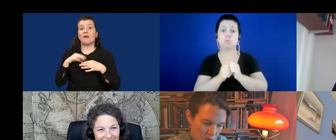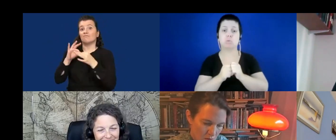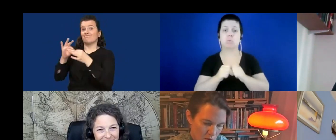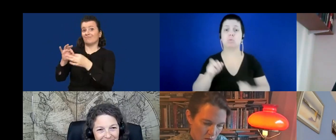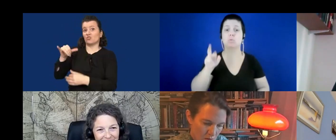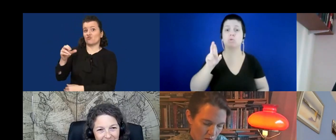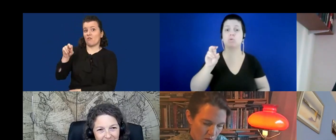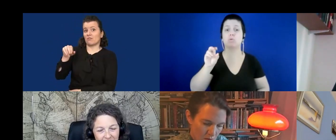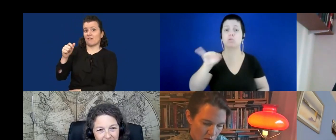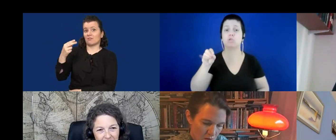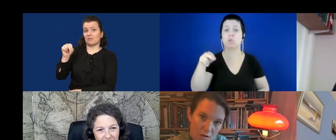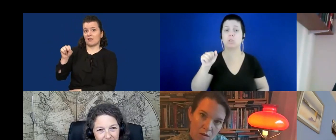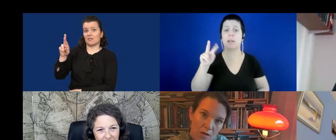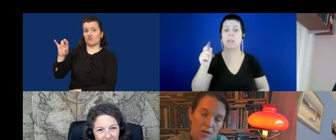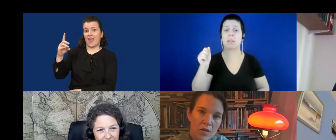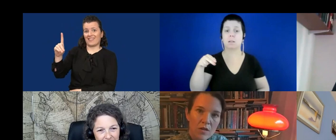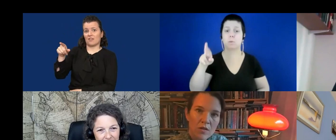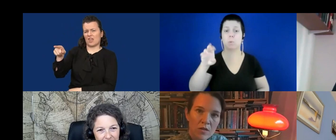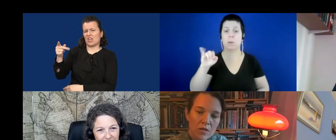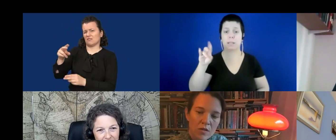Here National Coordinator.